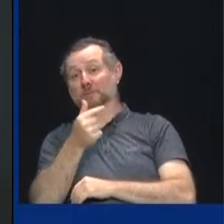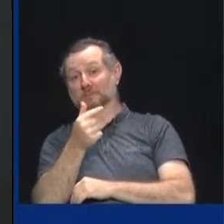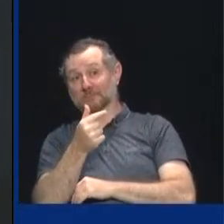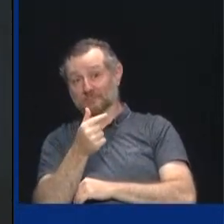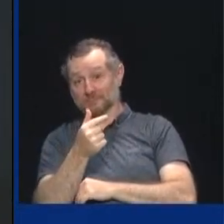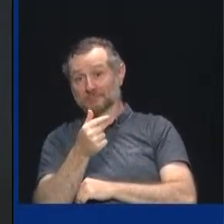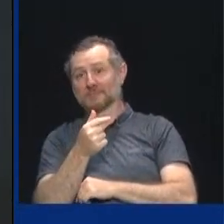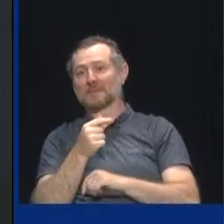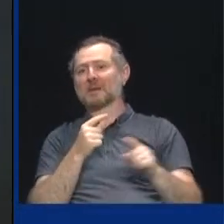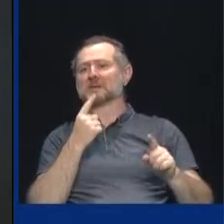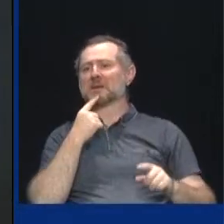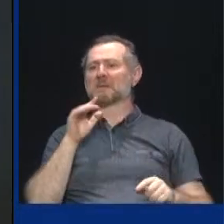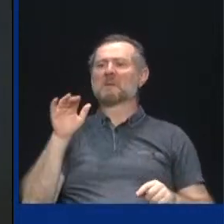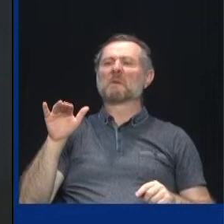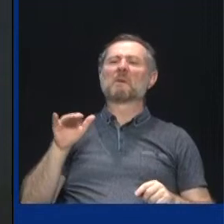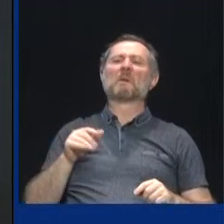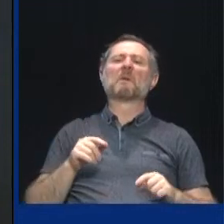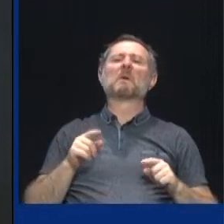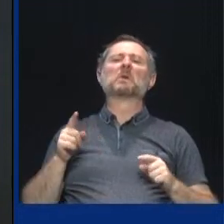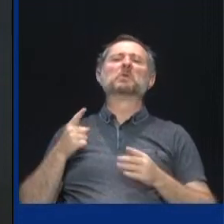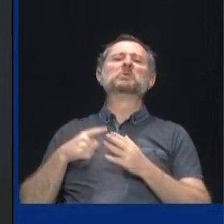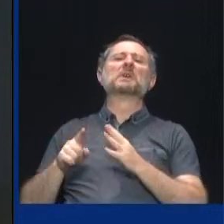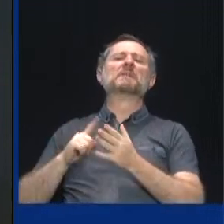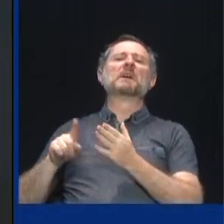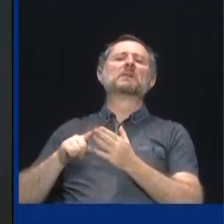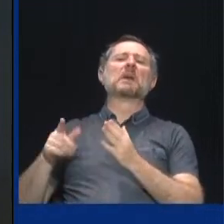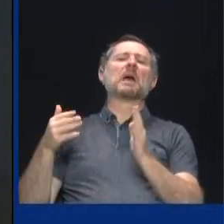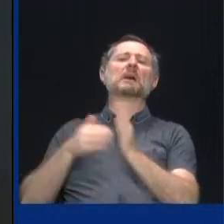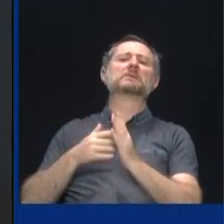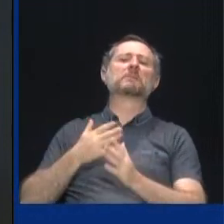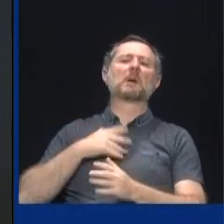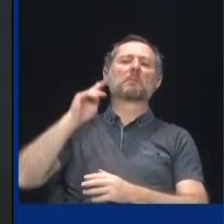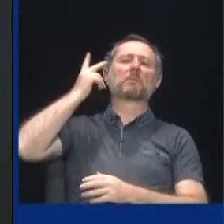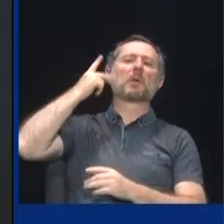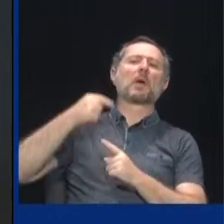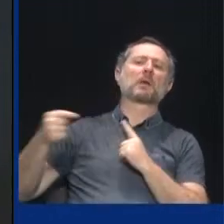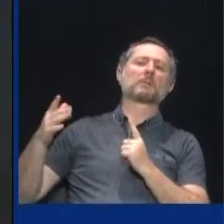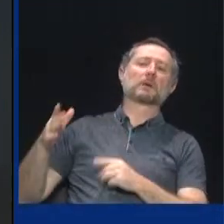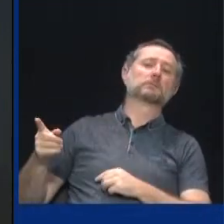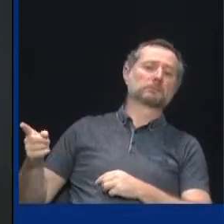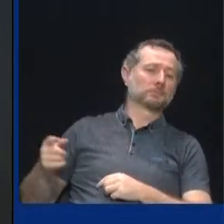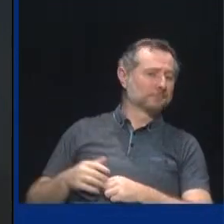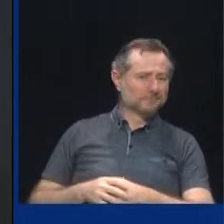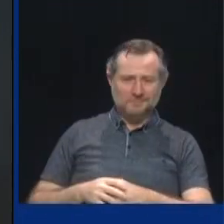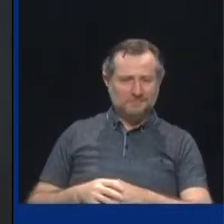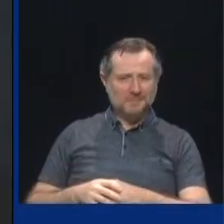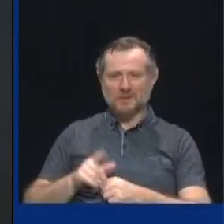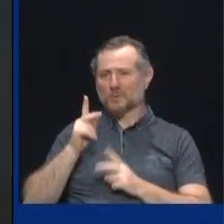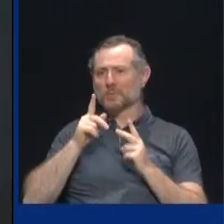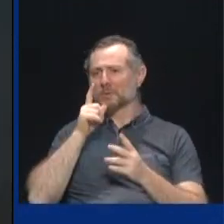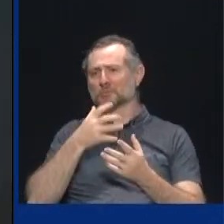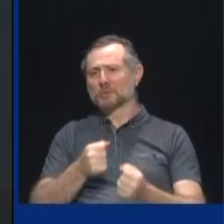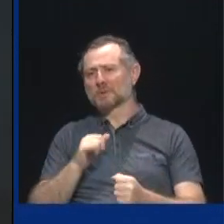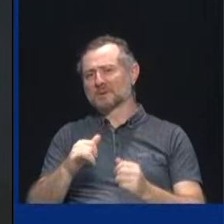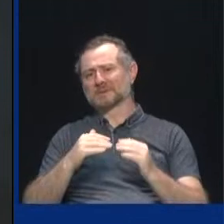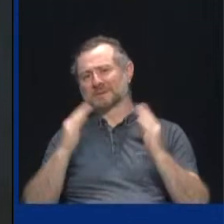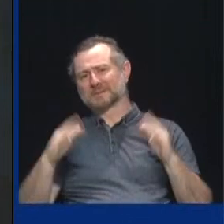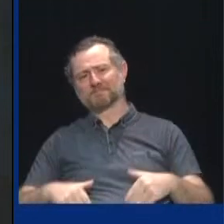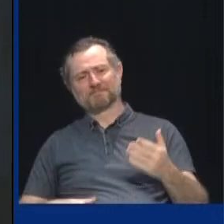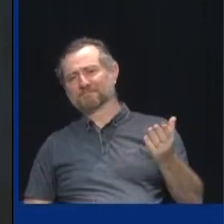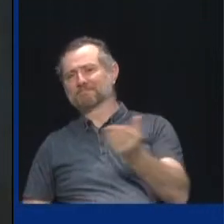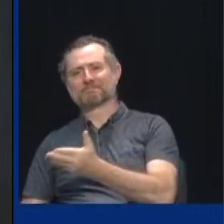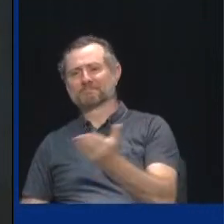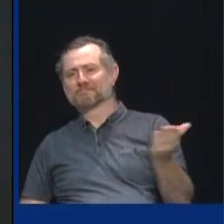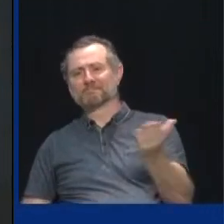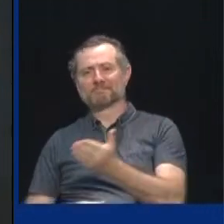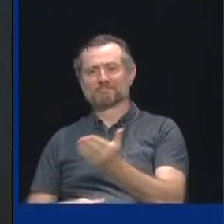investigation against my political enemies. Right? People lose faith in the integrity of the system. Second, to